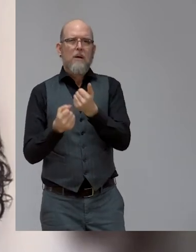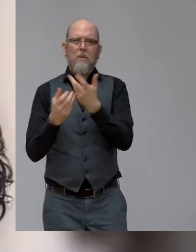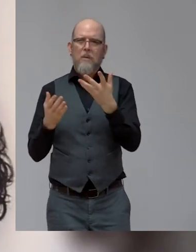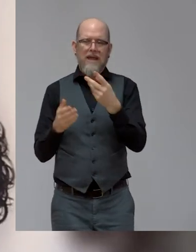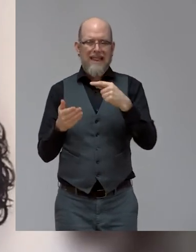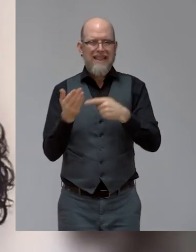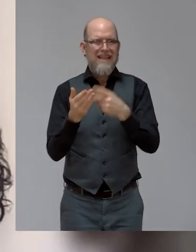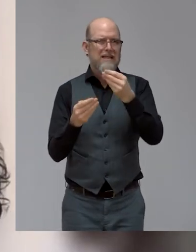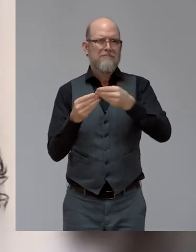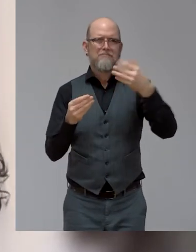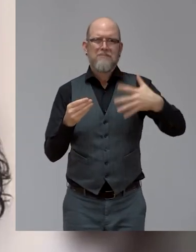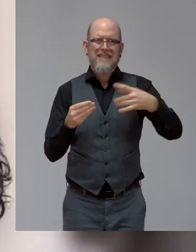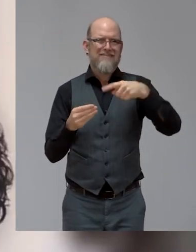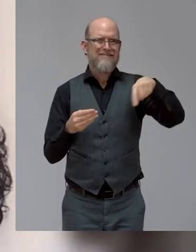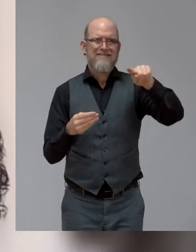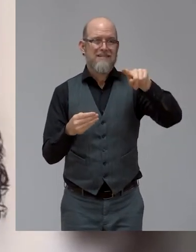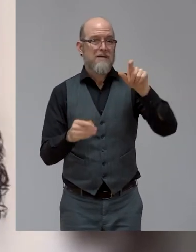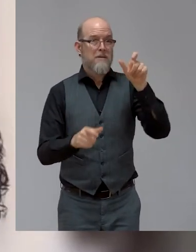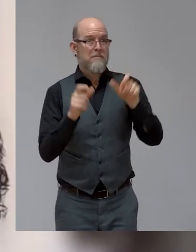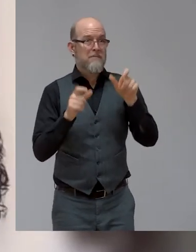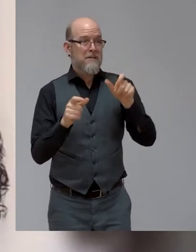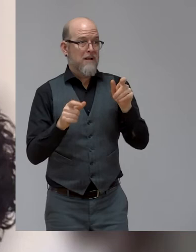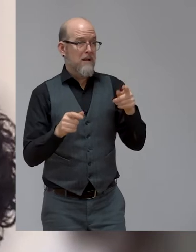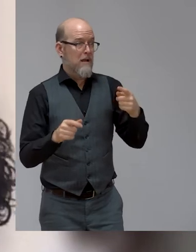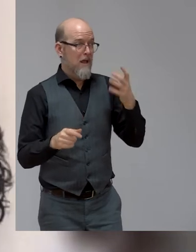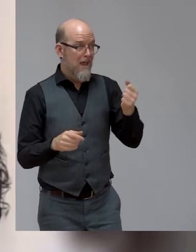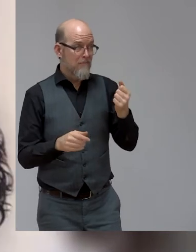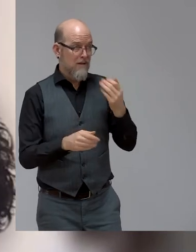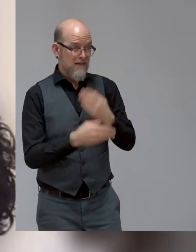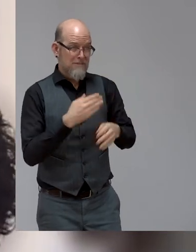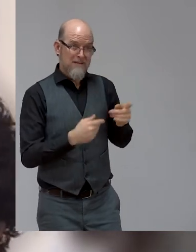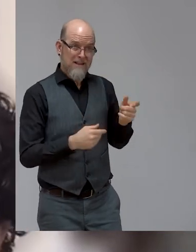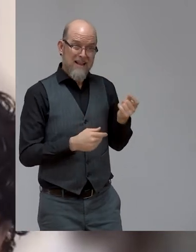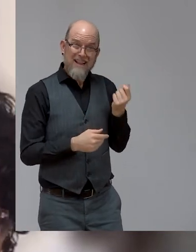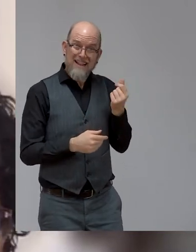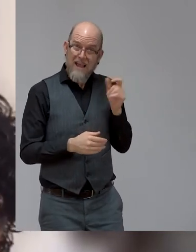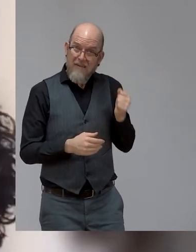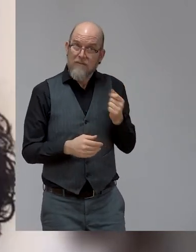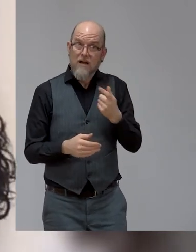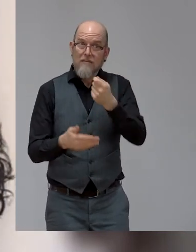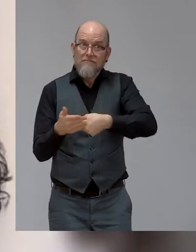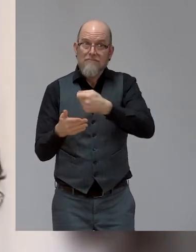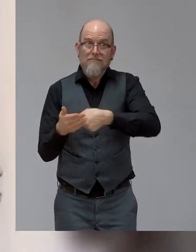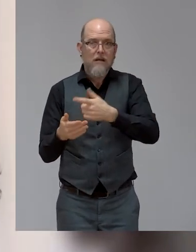with disabilities leaves an evident gap between technological development